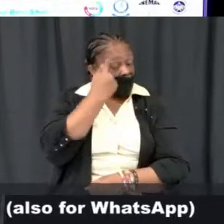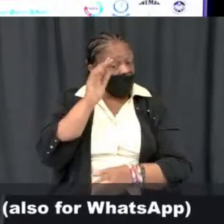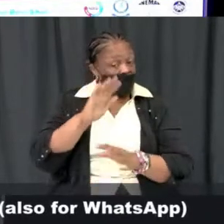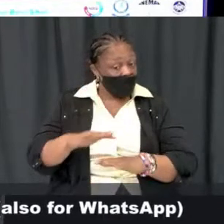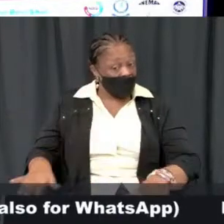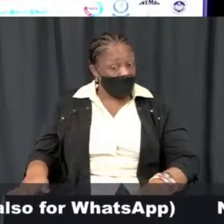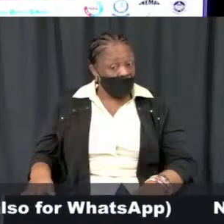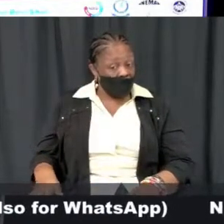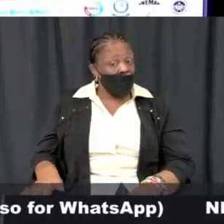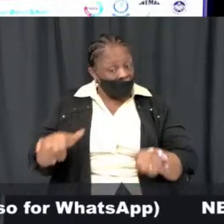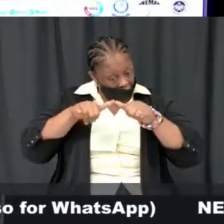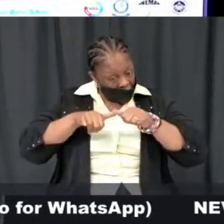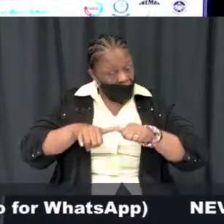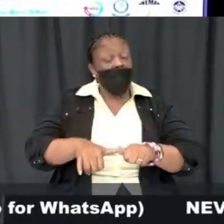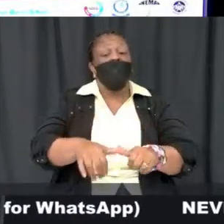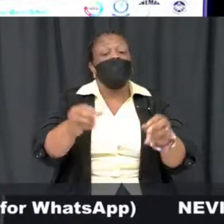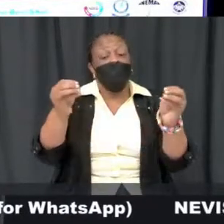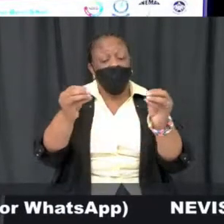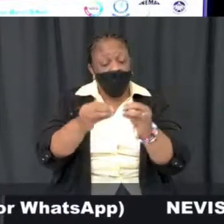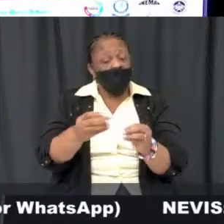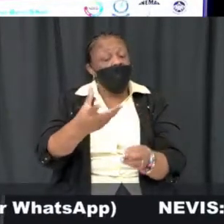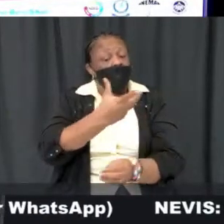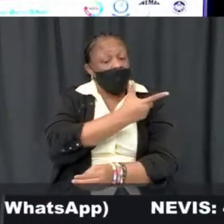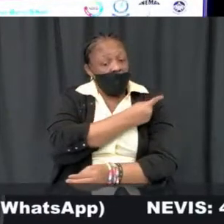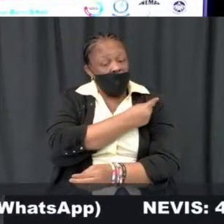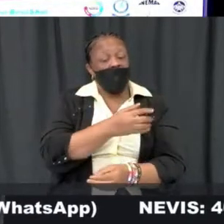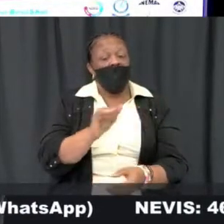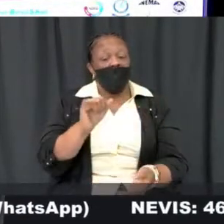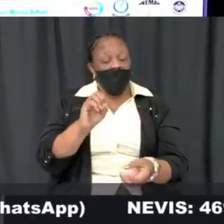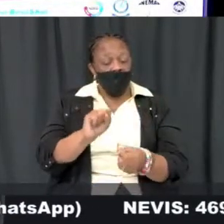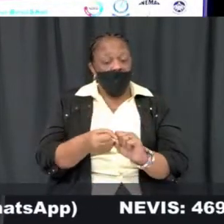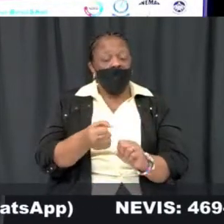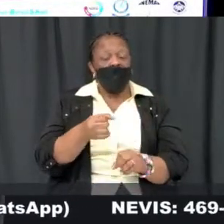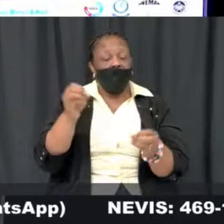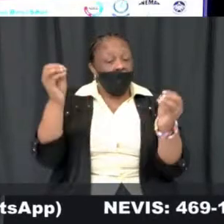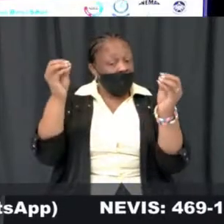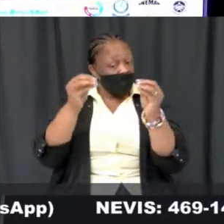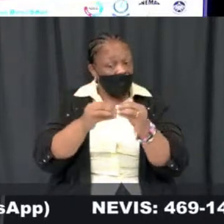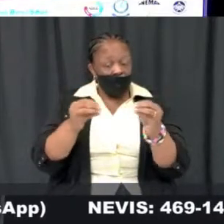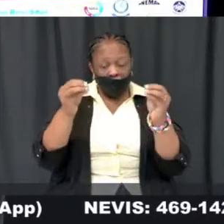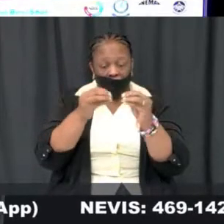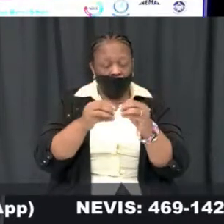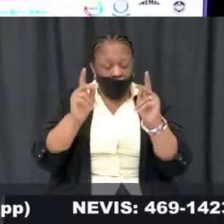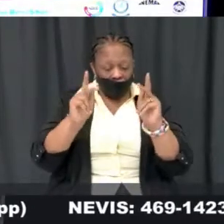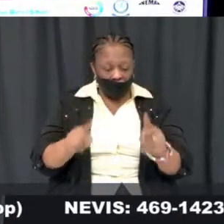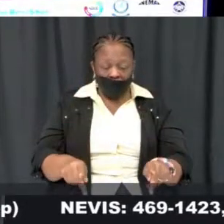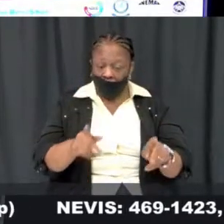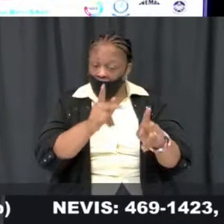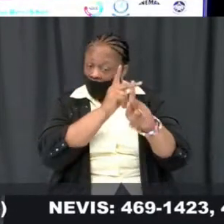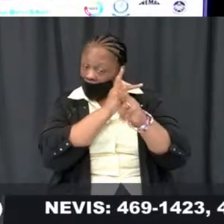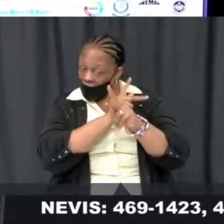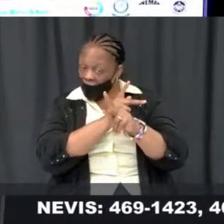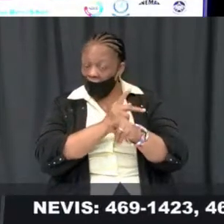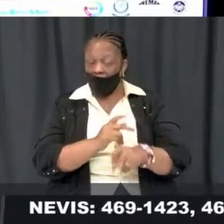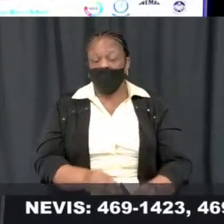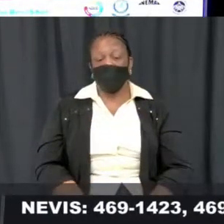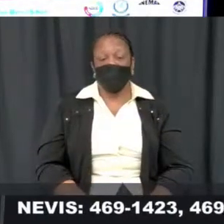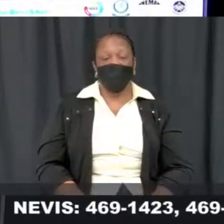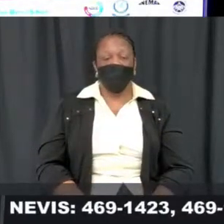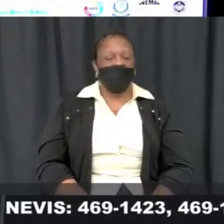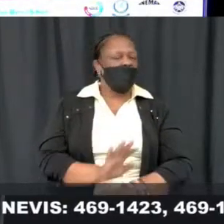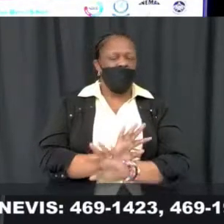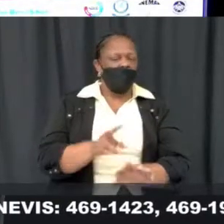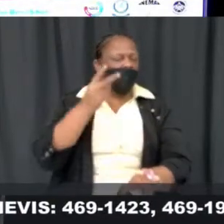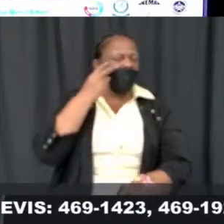continue vaccinating such that we get as many persons protected. And so don't look at this